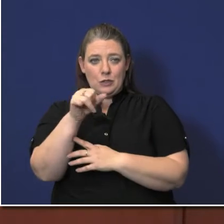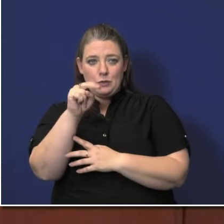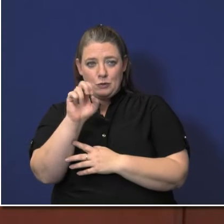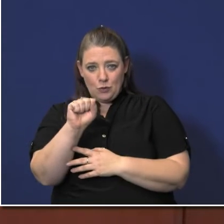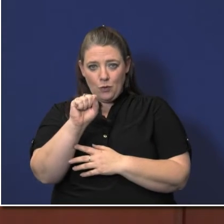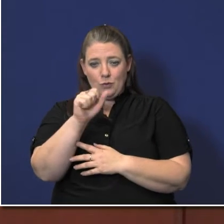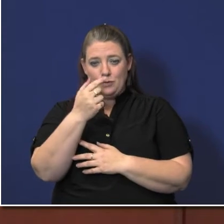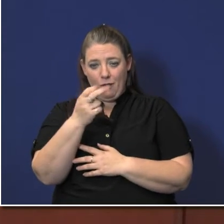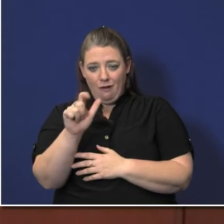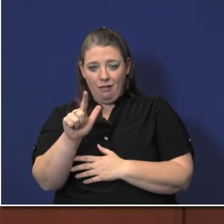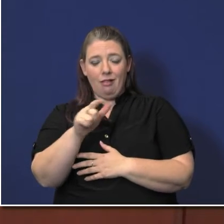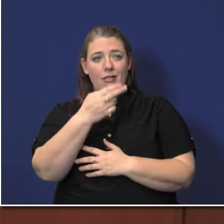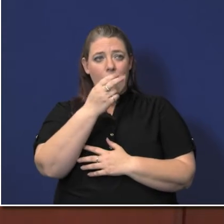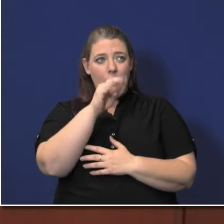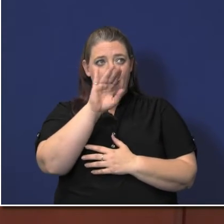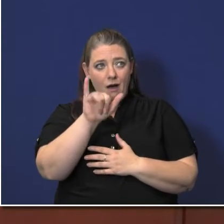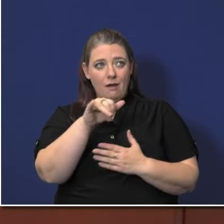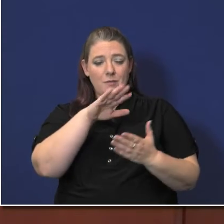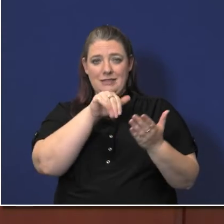Center.